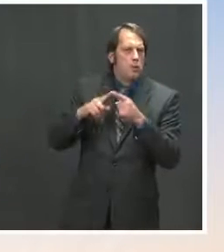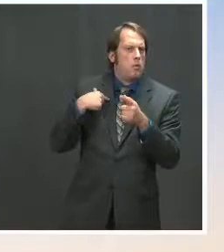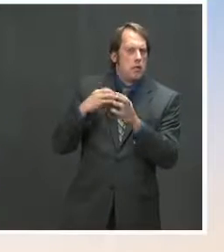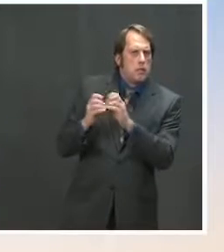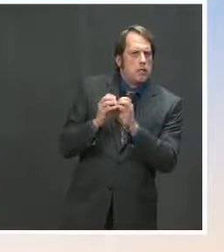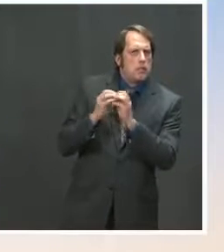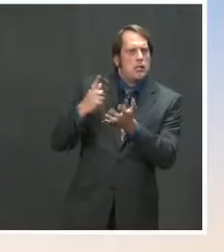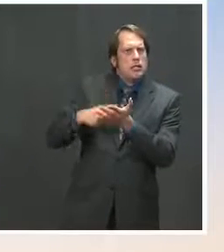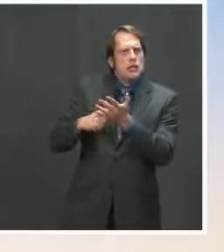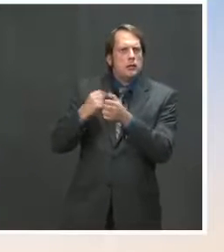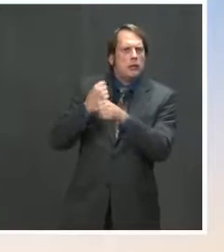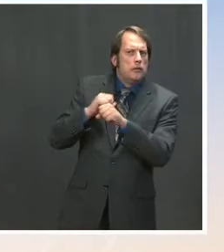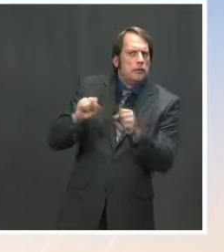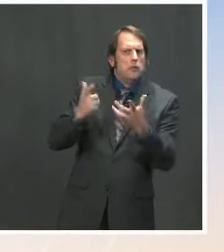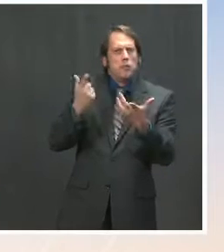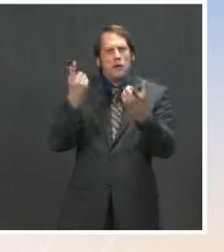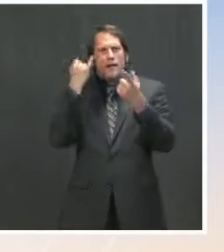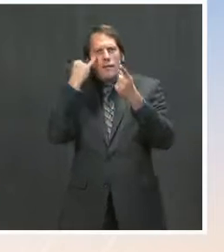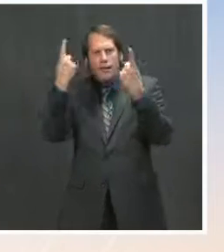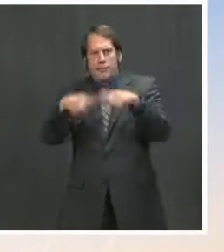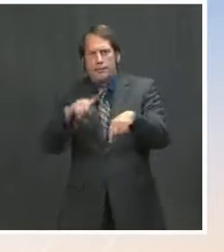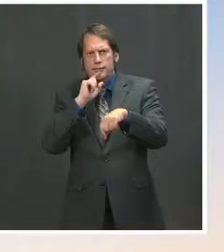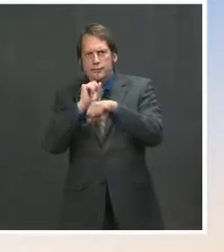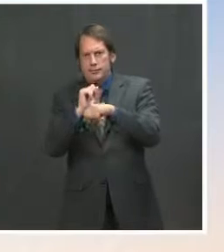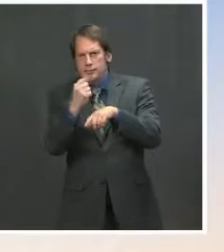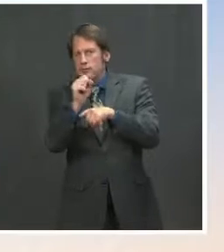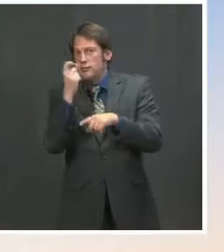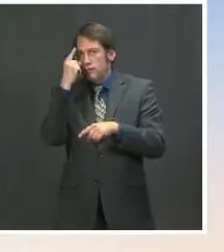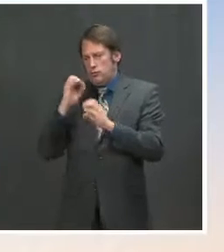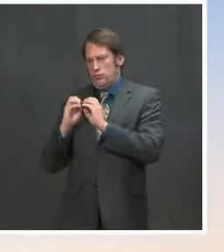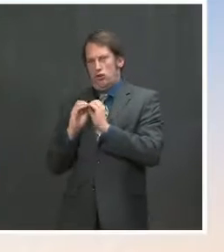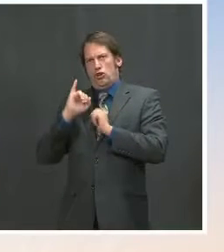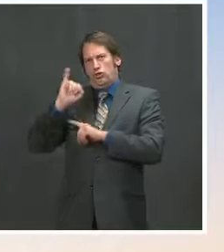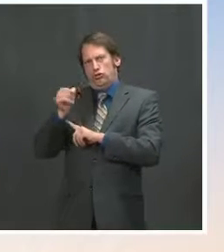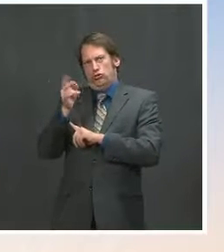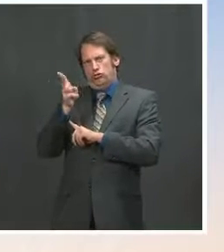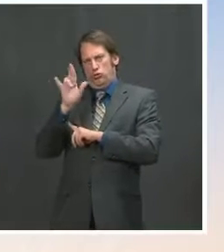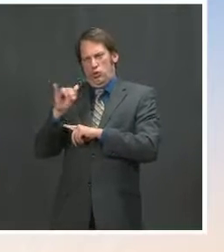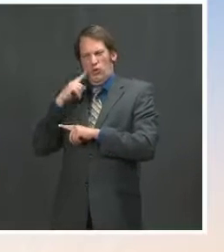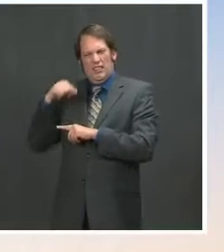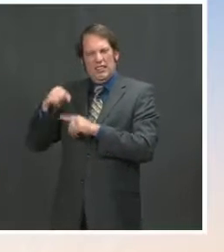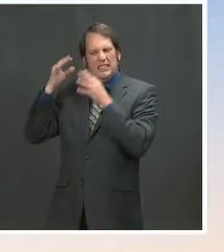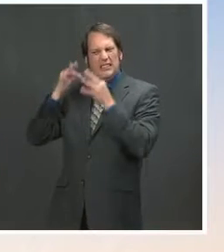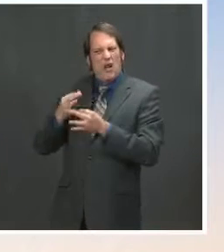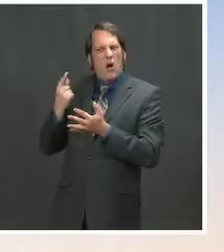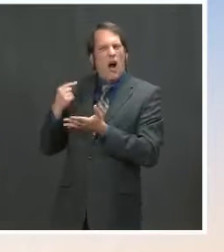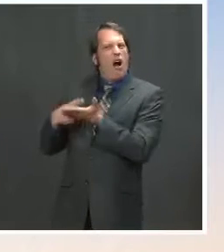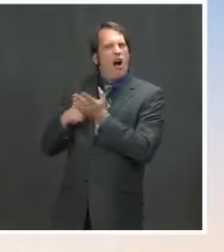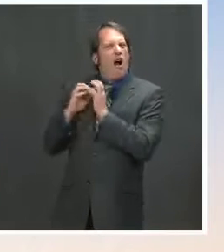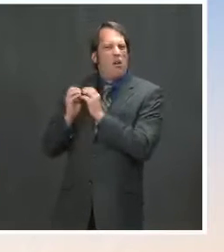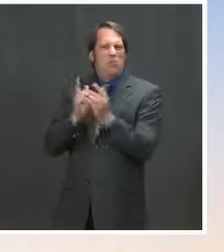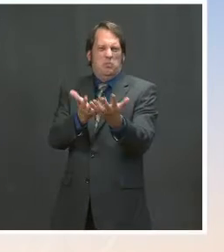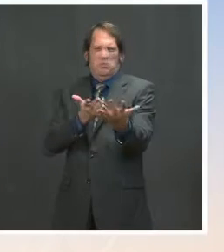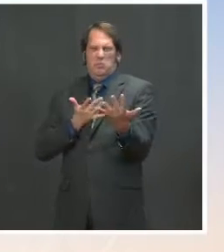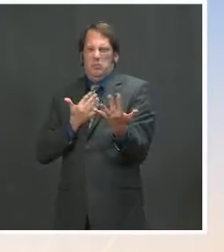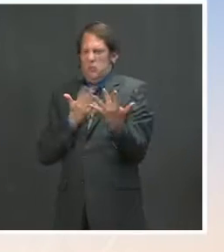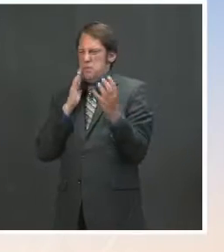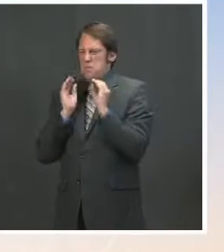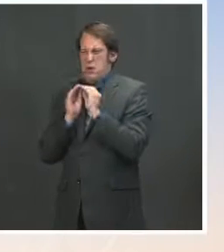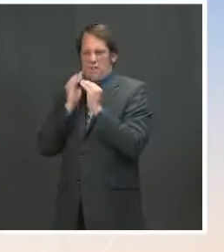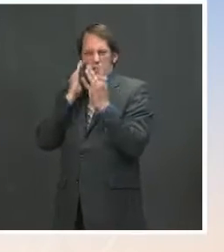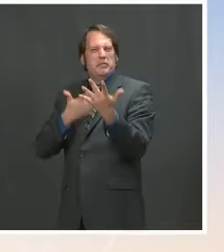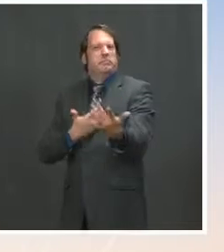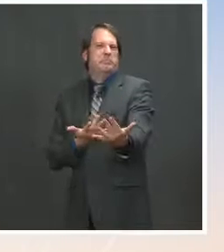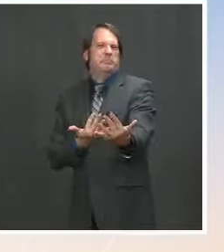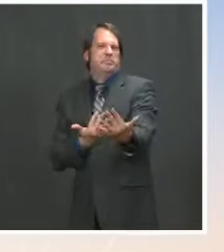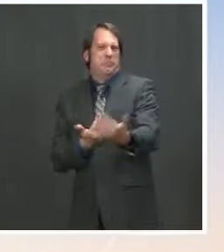the verdict, the jury deliberate, and we'll wait for the verdict to come out before we say more about our engagements. Okay. And the other